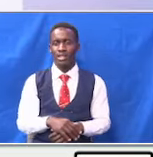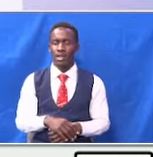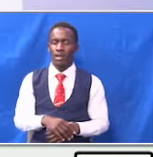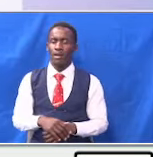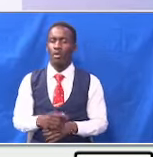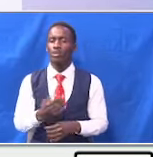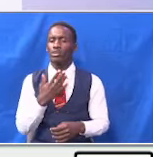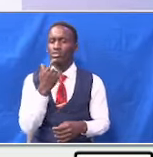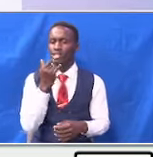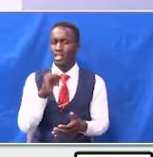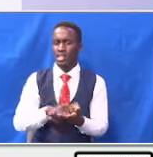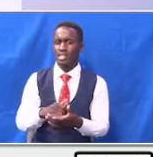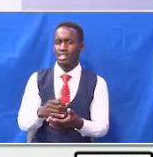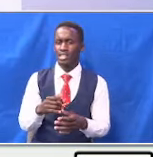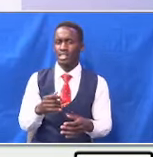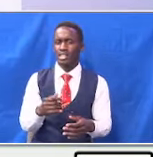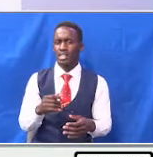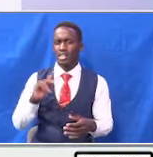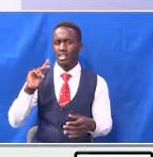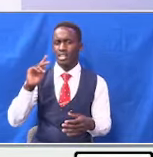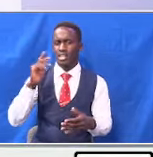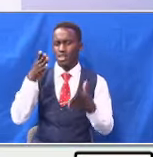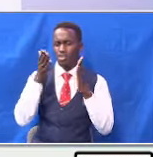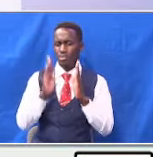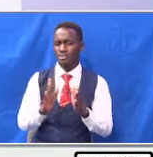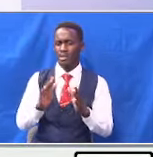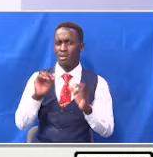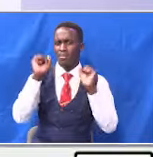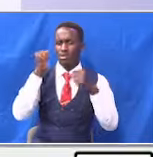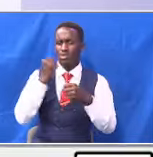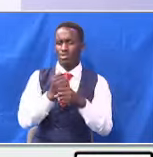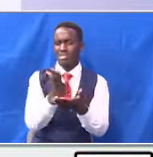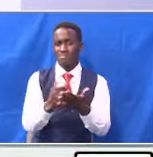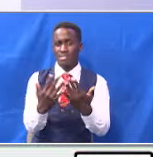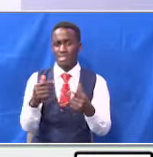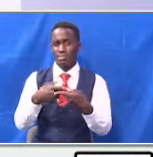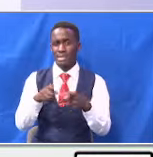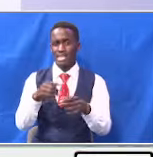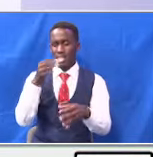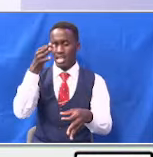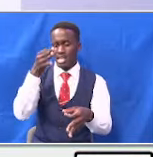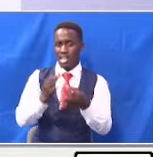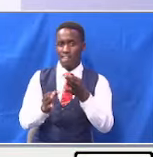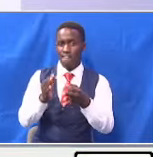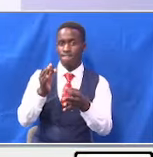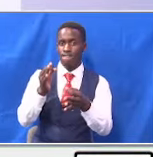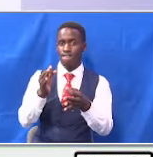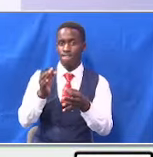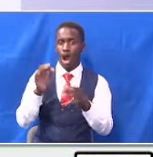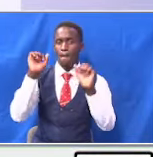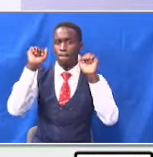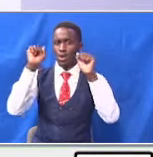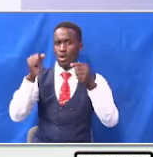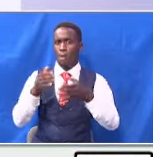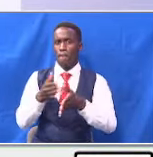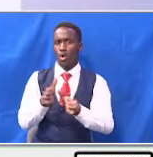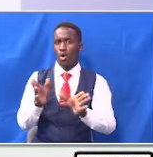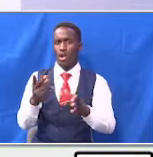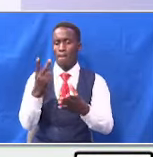in 1 year or 6 months or even a term of the presidency. Okay. But if it were possible, more on